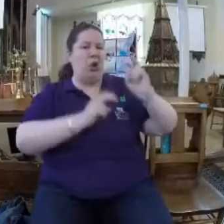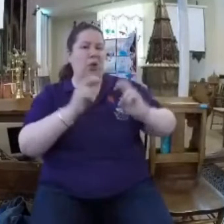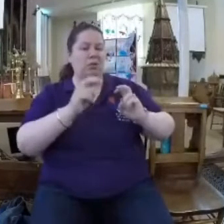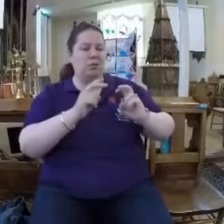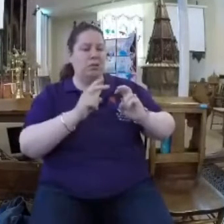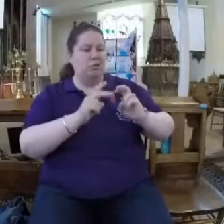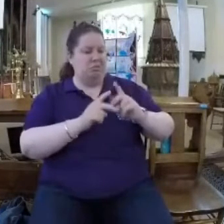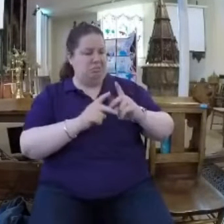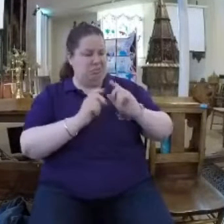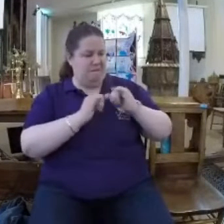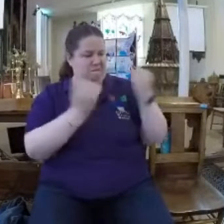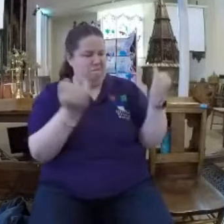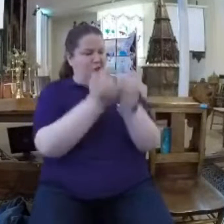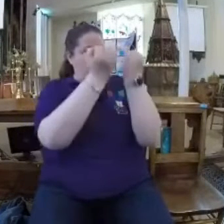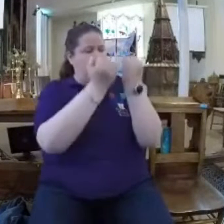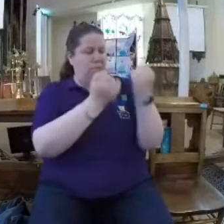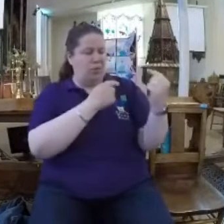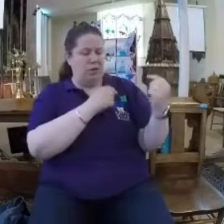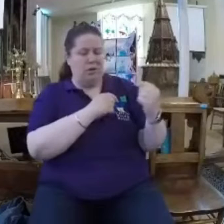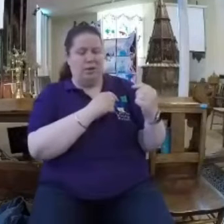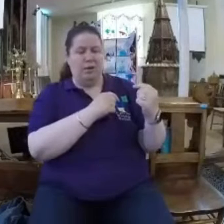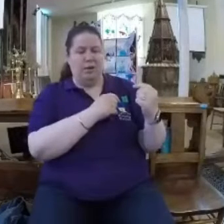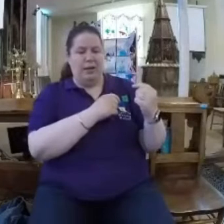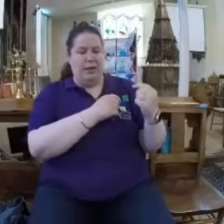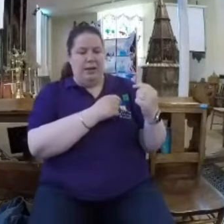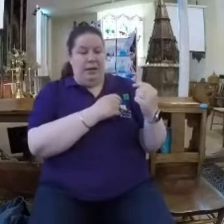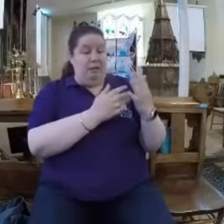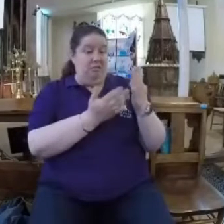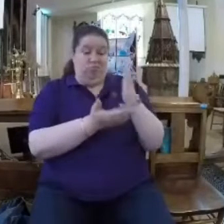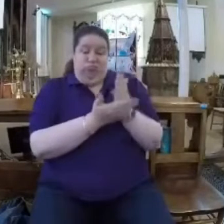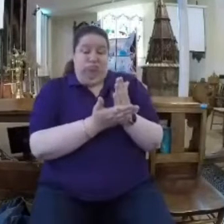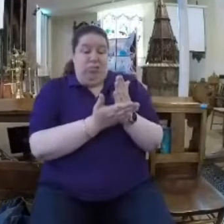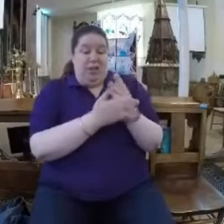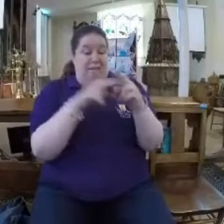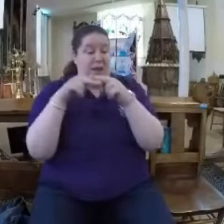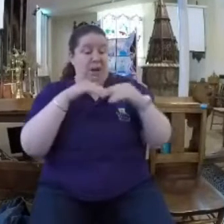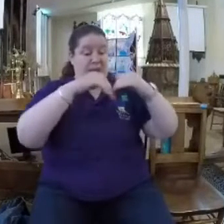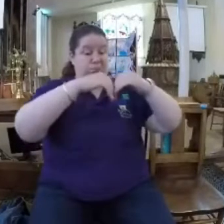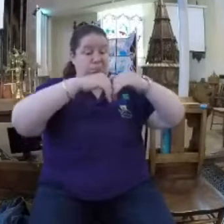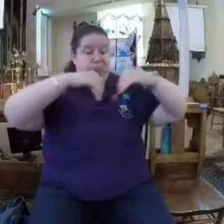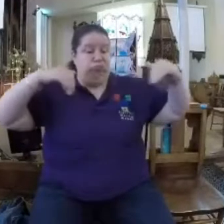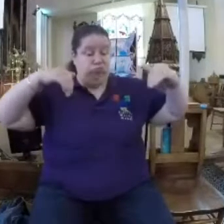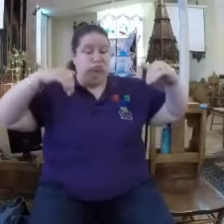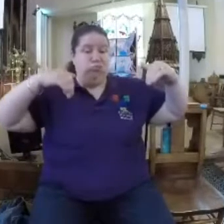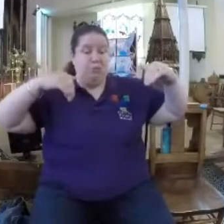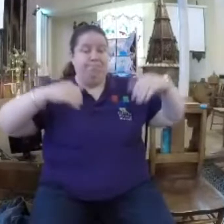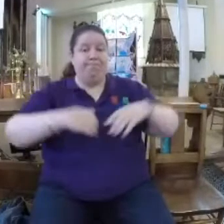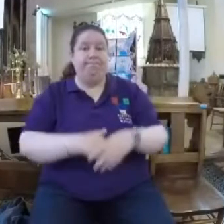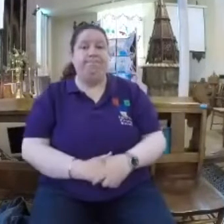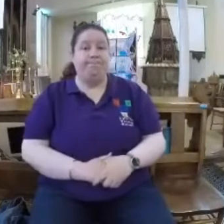of violence, and ultimately the family becomes divided, as you might expect. They all go their separate ways.